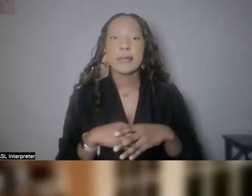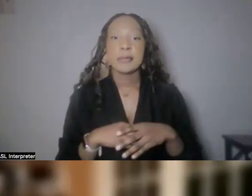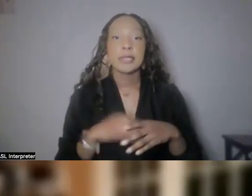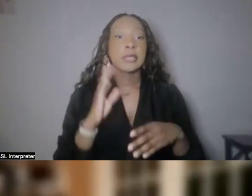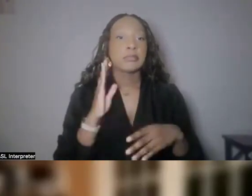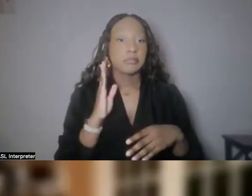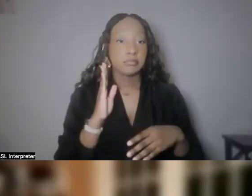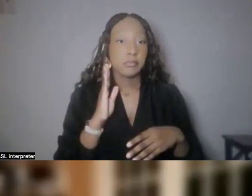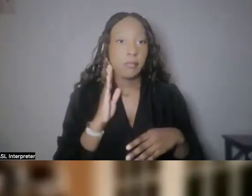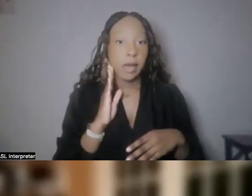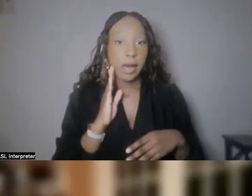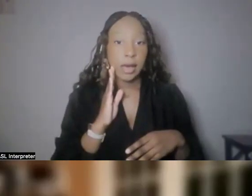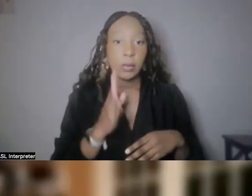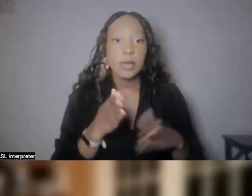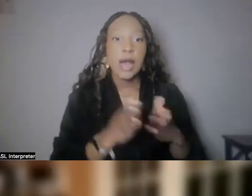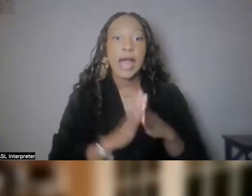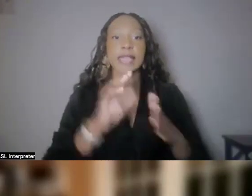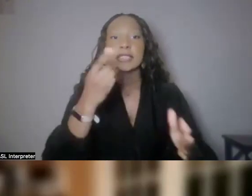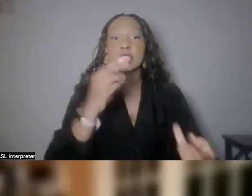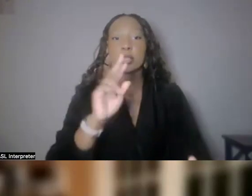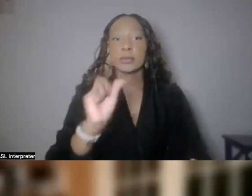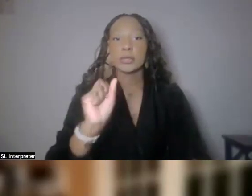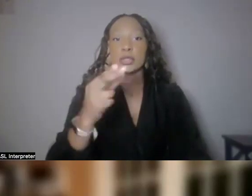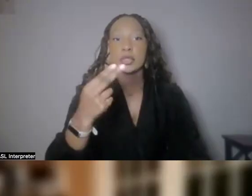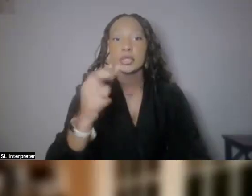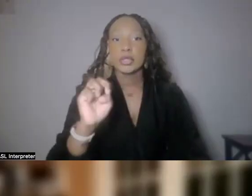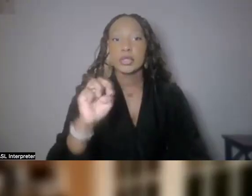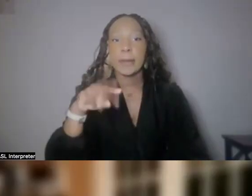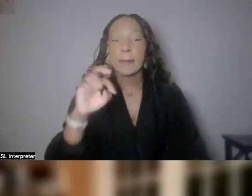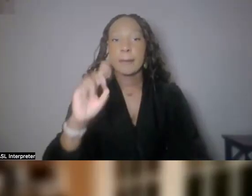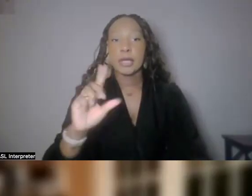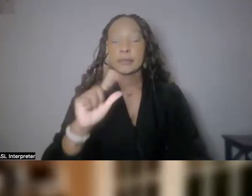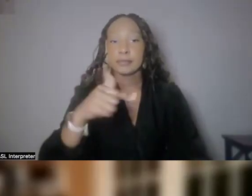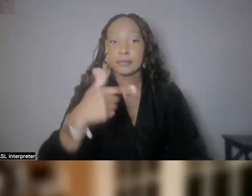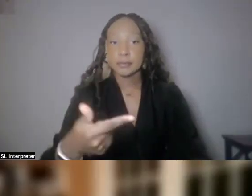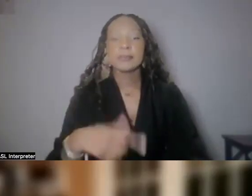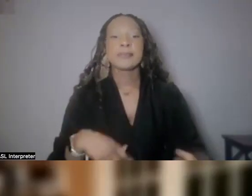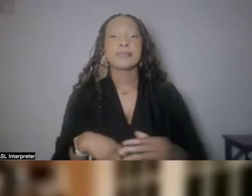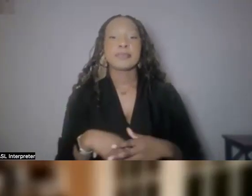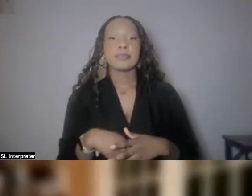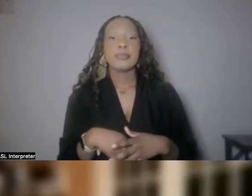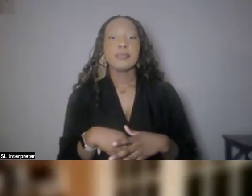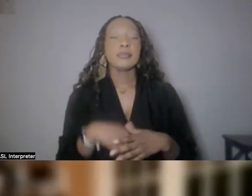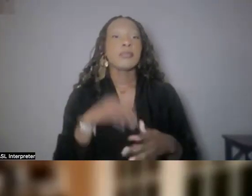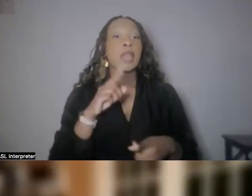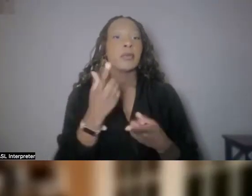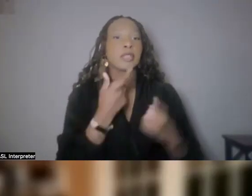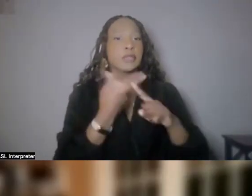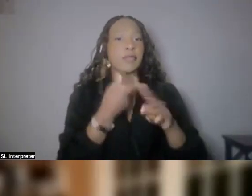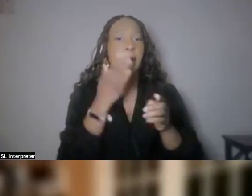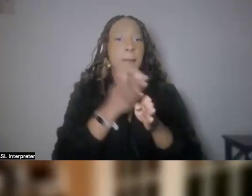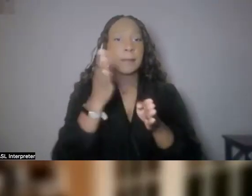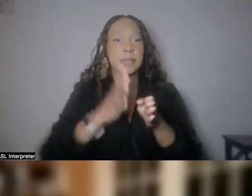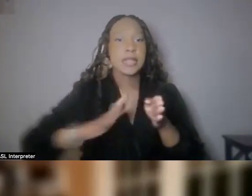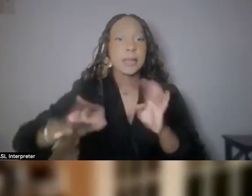highlight Dr. Shepard first and then Dr. Vidberg. I've gotten questions from neighbors. This is for you, Dr. Shepard. I've gotten questions from neighbors around